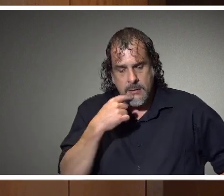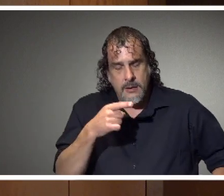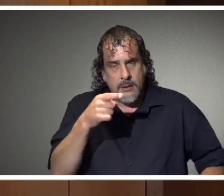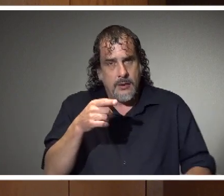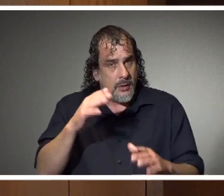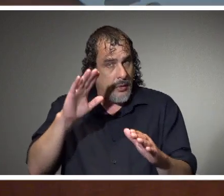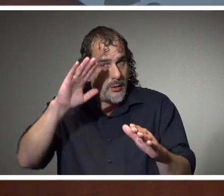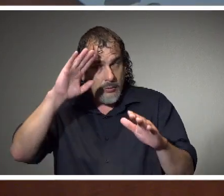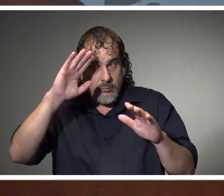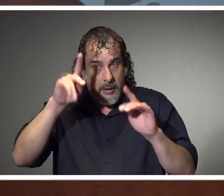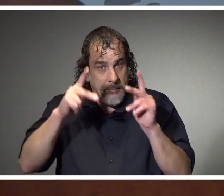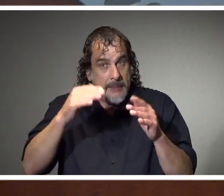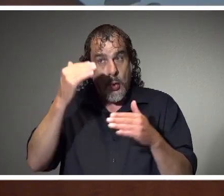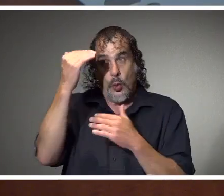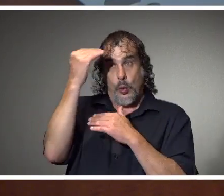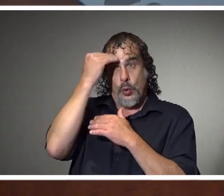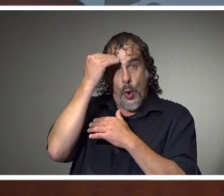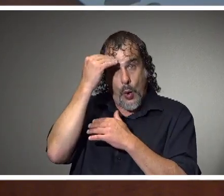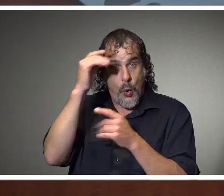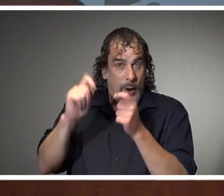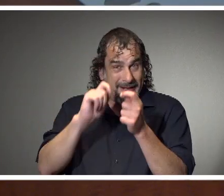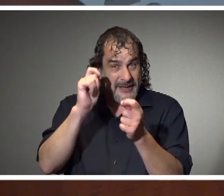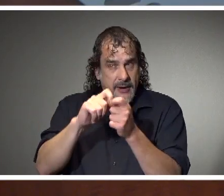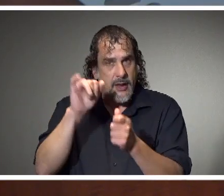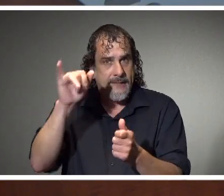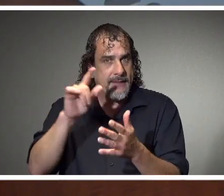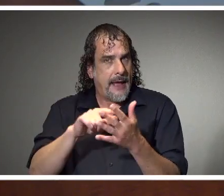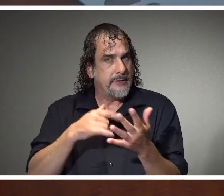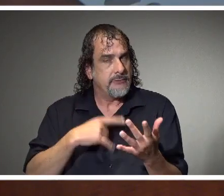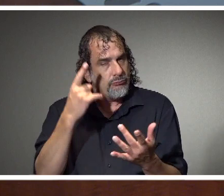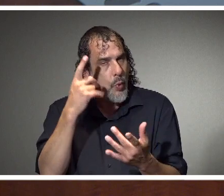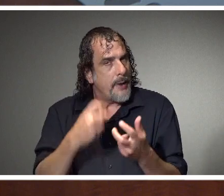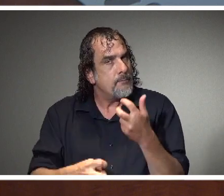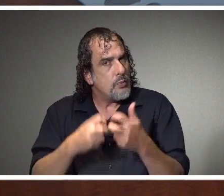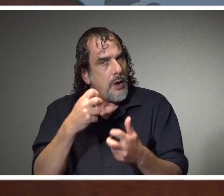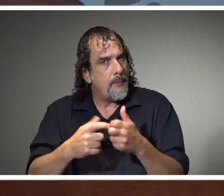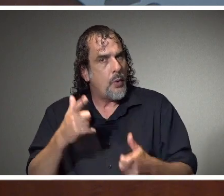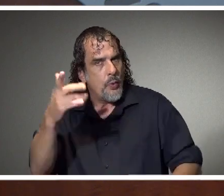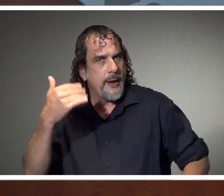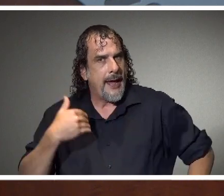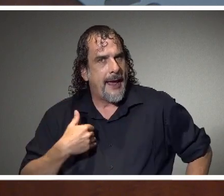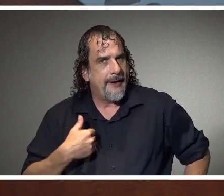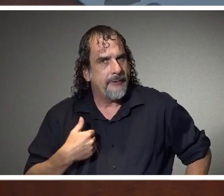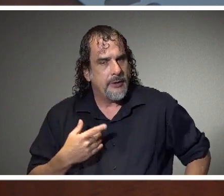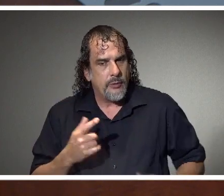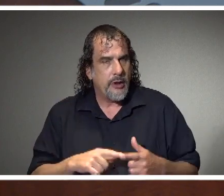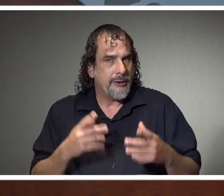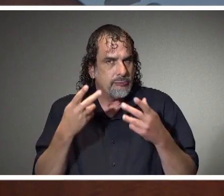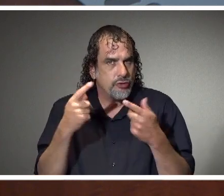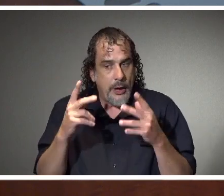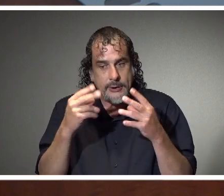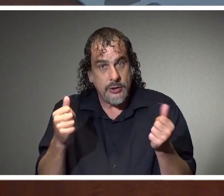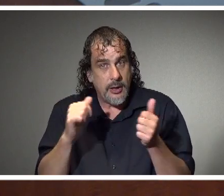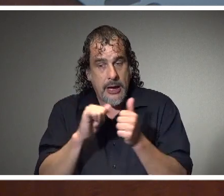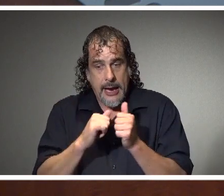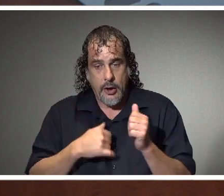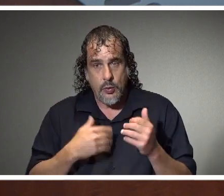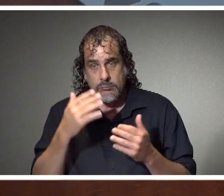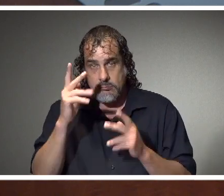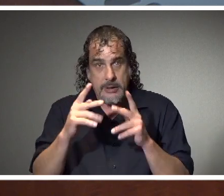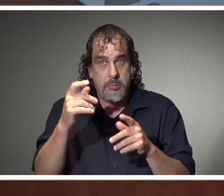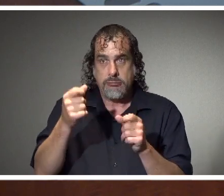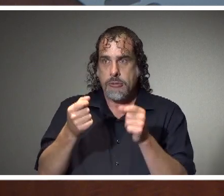is a big issue in this, and that's one problem we want to try to we want to try to help solve. How can we make people more aware of